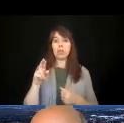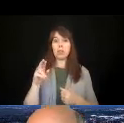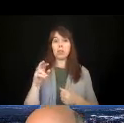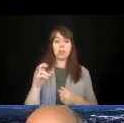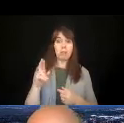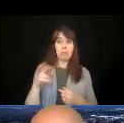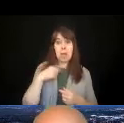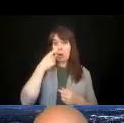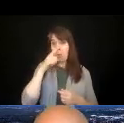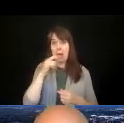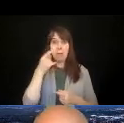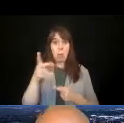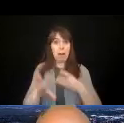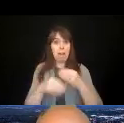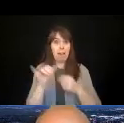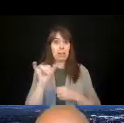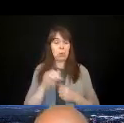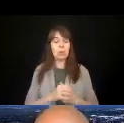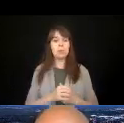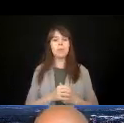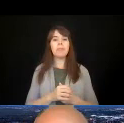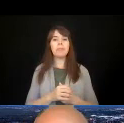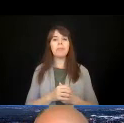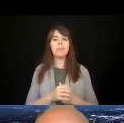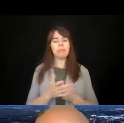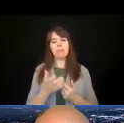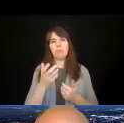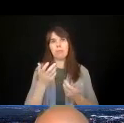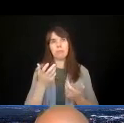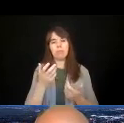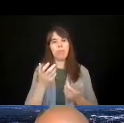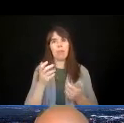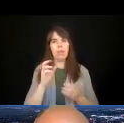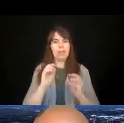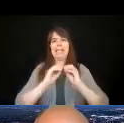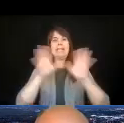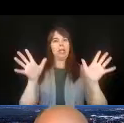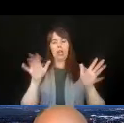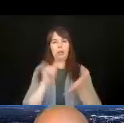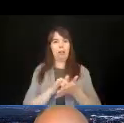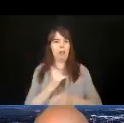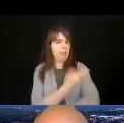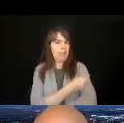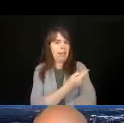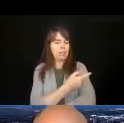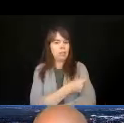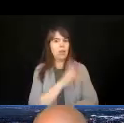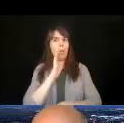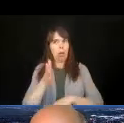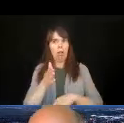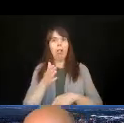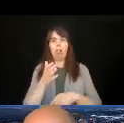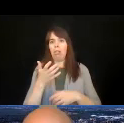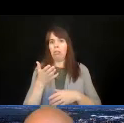Sandro want to add anything. So there's no doubt that vaccination will improve employee